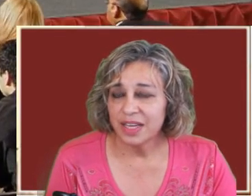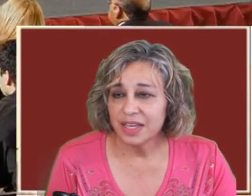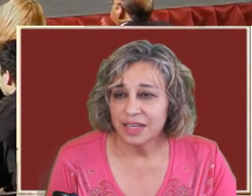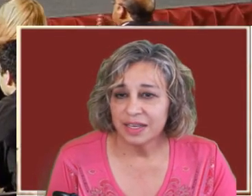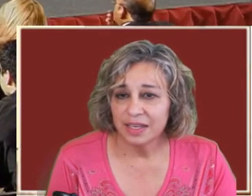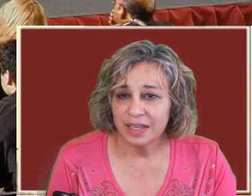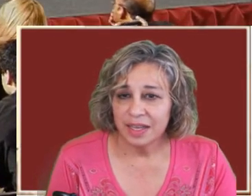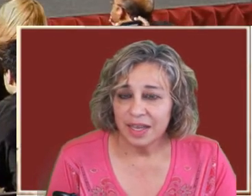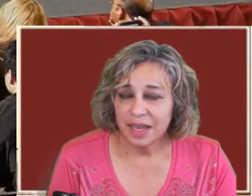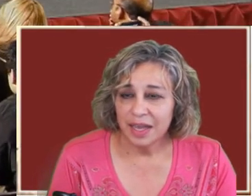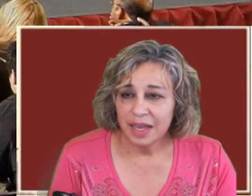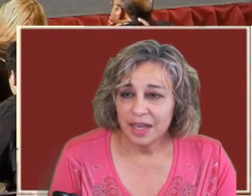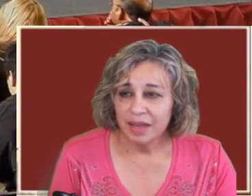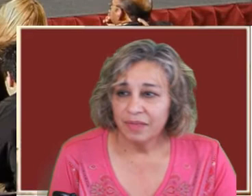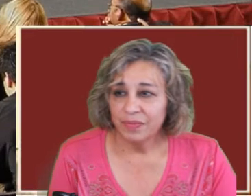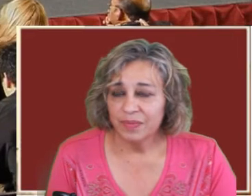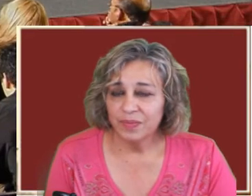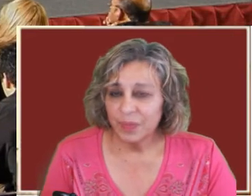see,